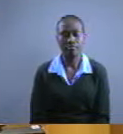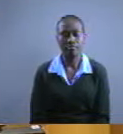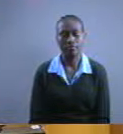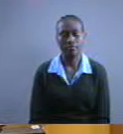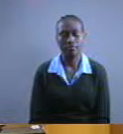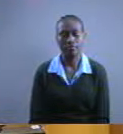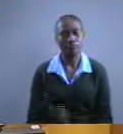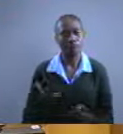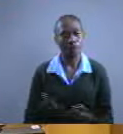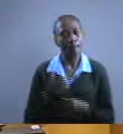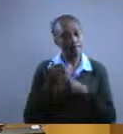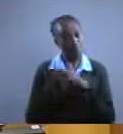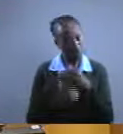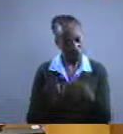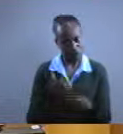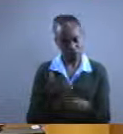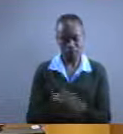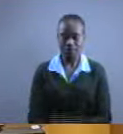In which case, we move on.